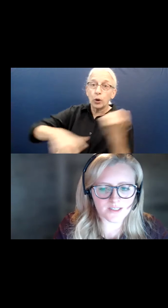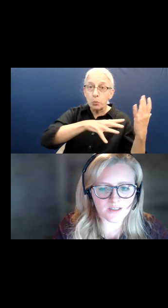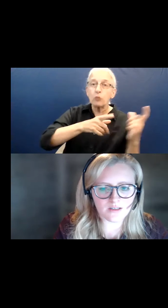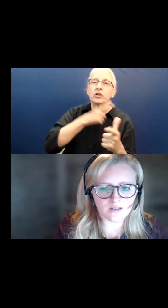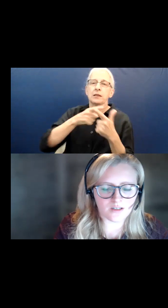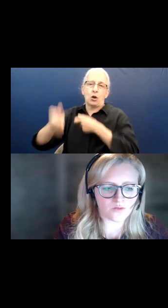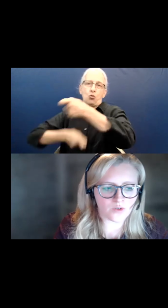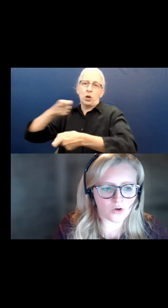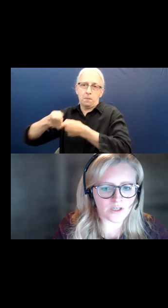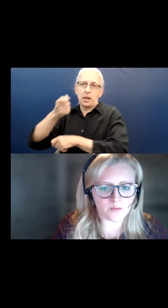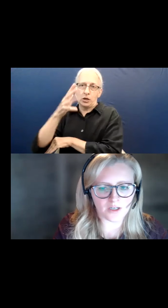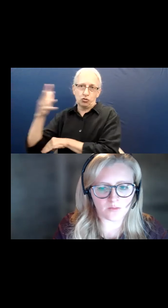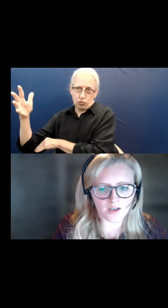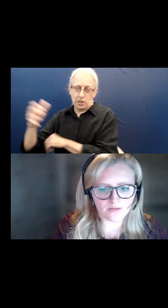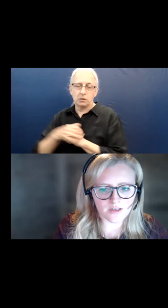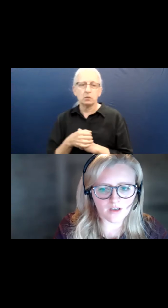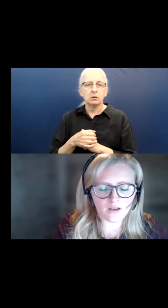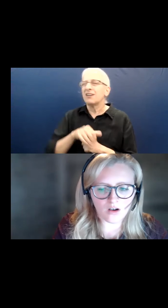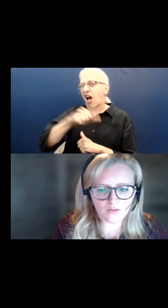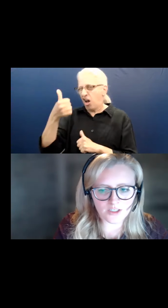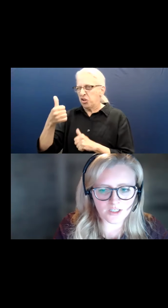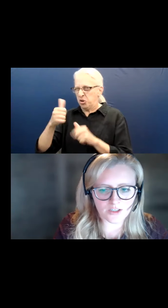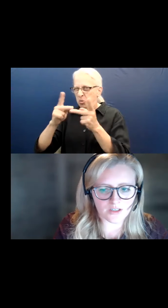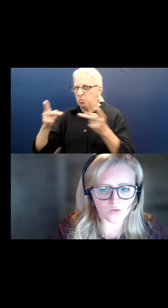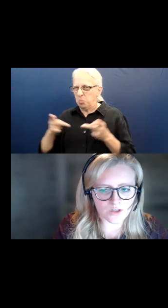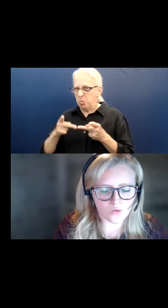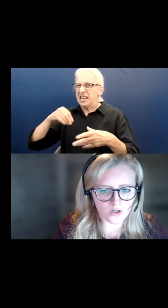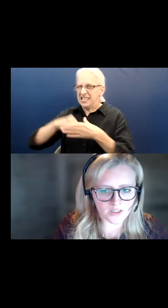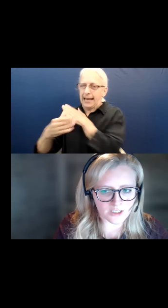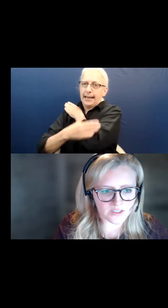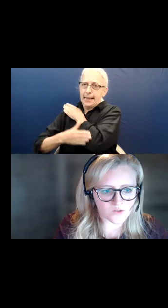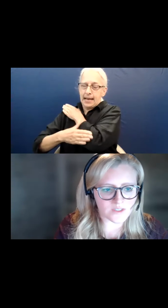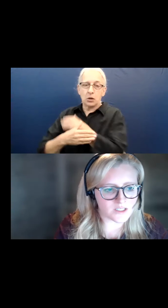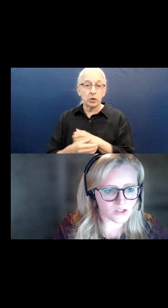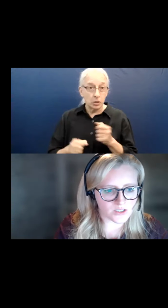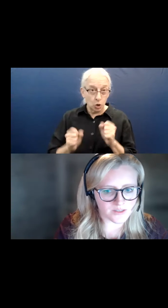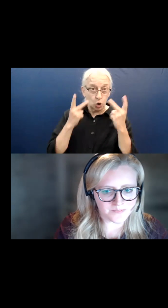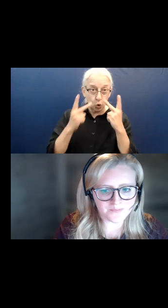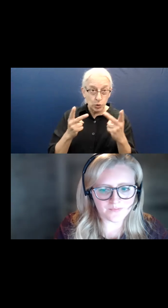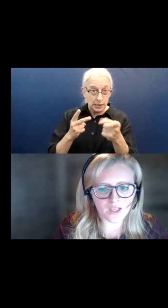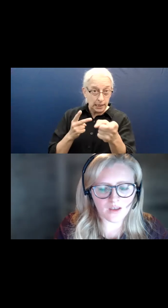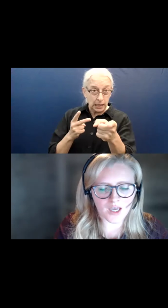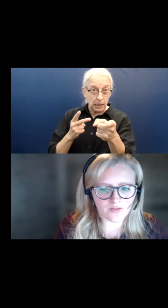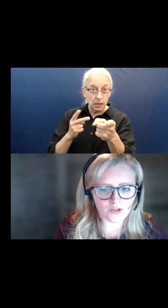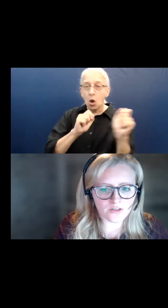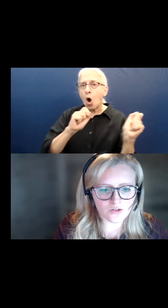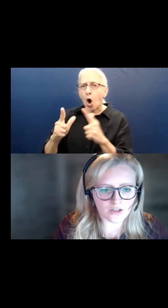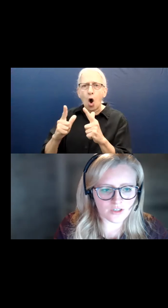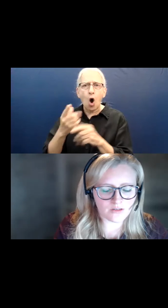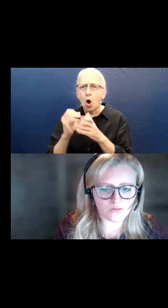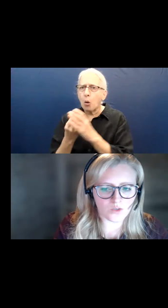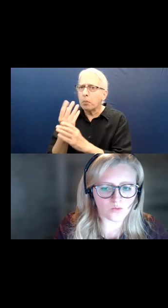As you can see in the photo on the bottom left, all vegetation within the working limits was cleared.